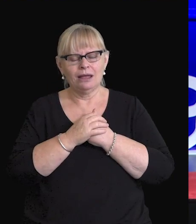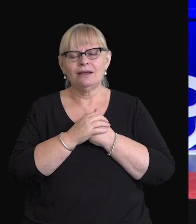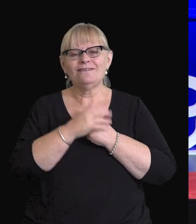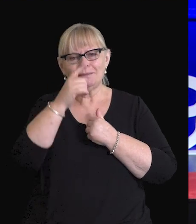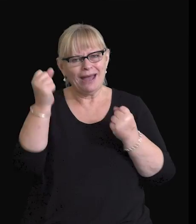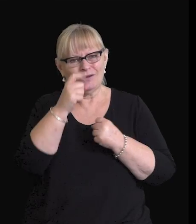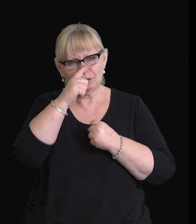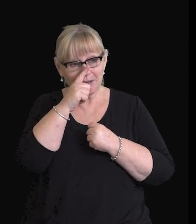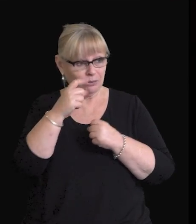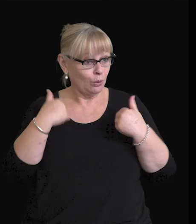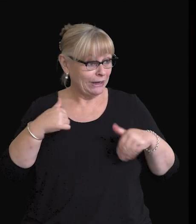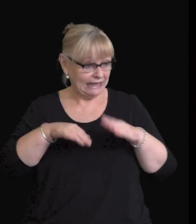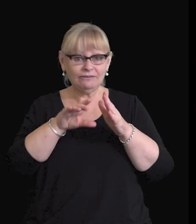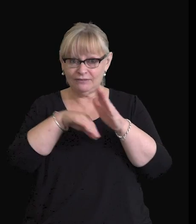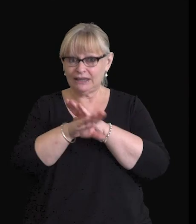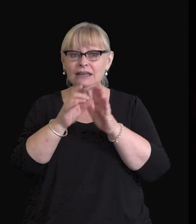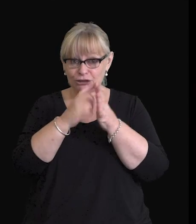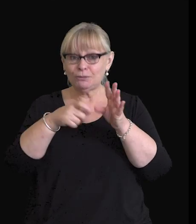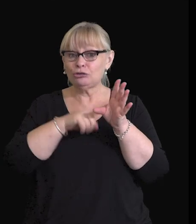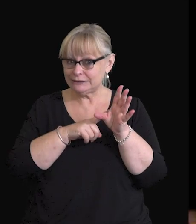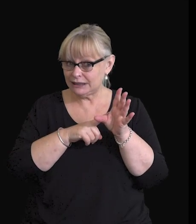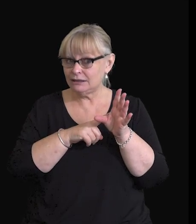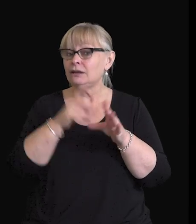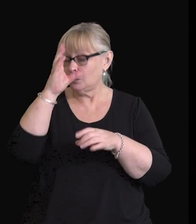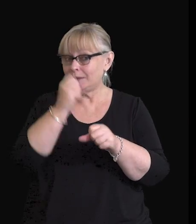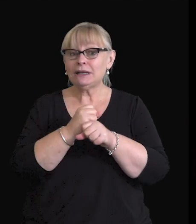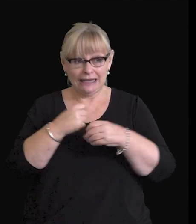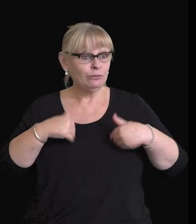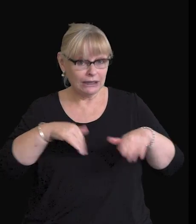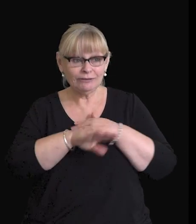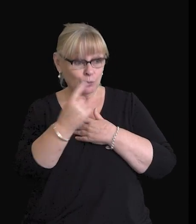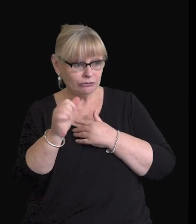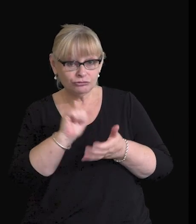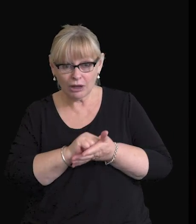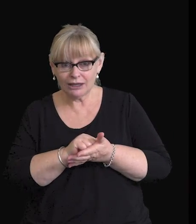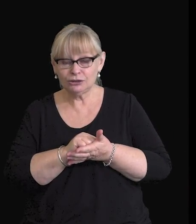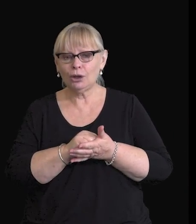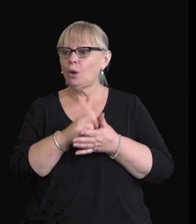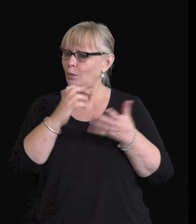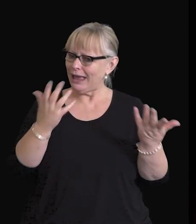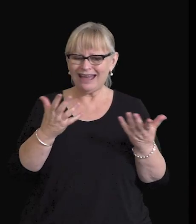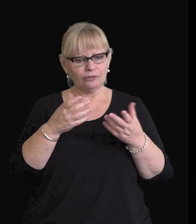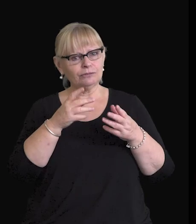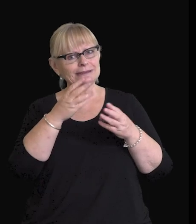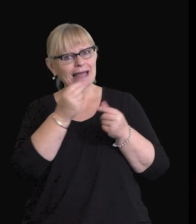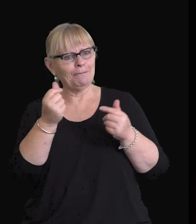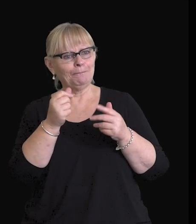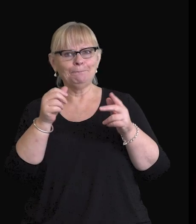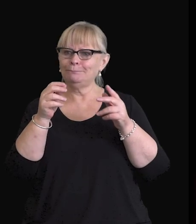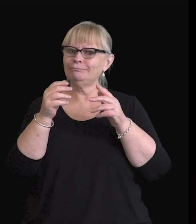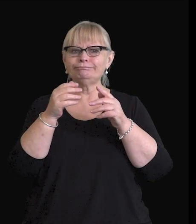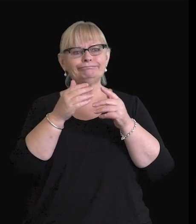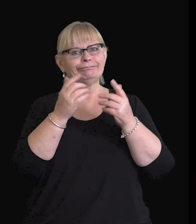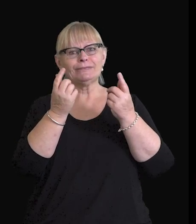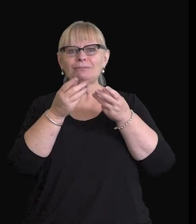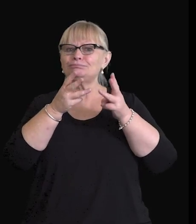we? Don't we? We say we do. We believe we do. We have the forms and fashions of democracy. But if you